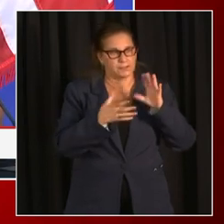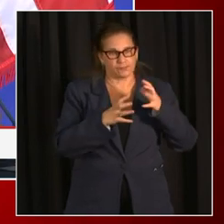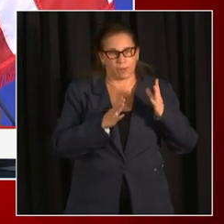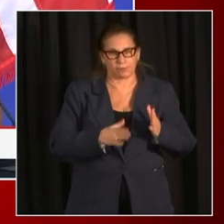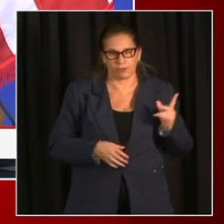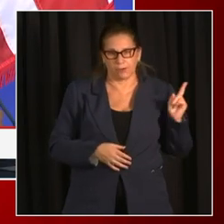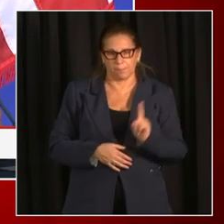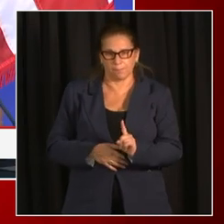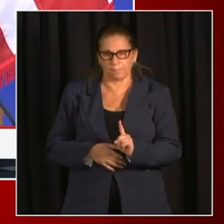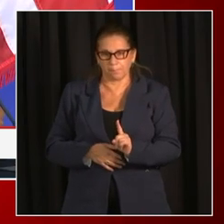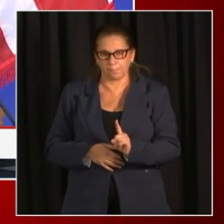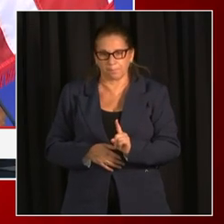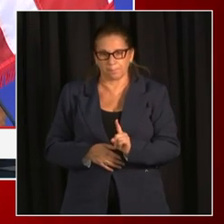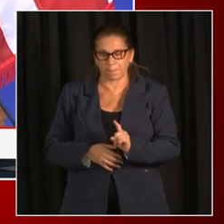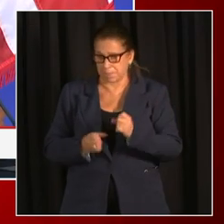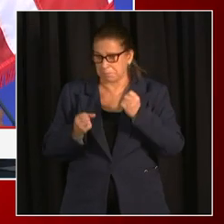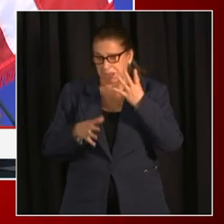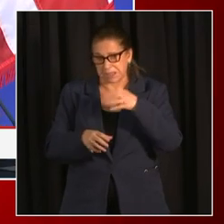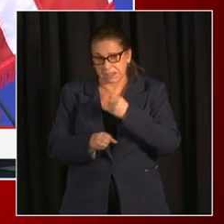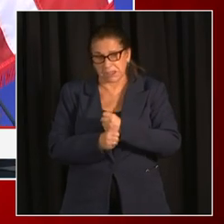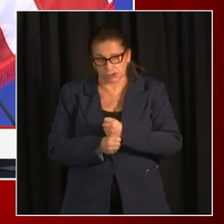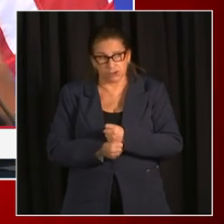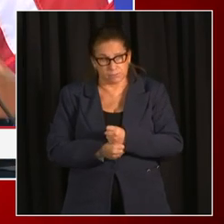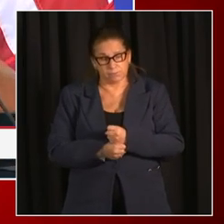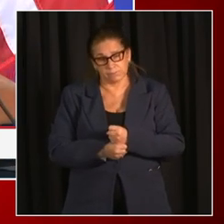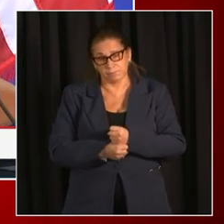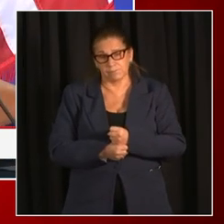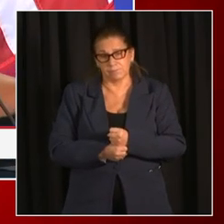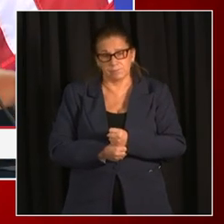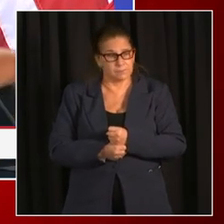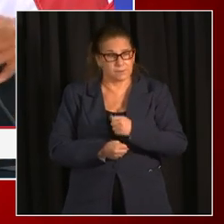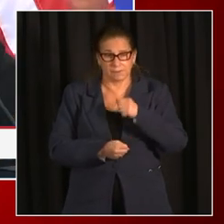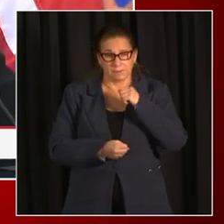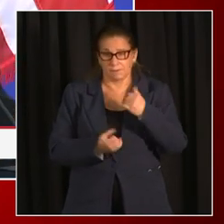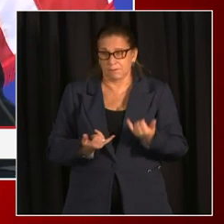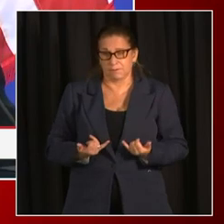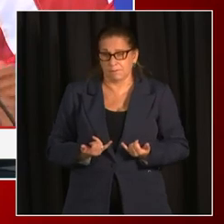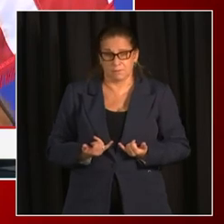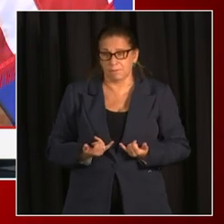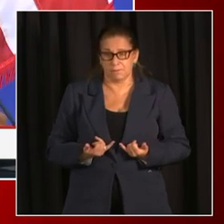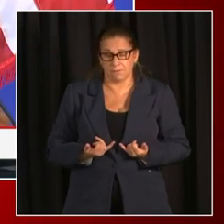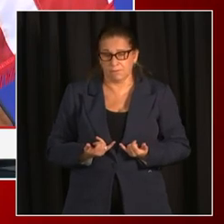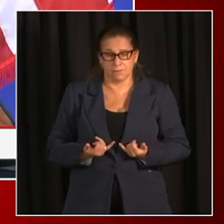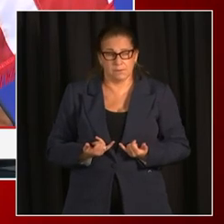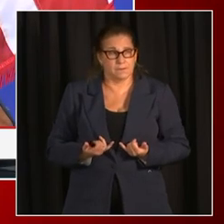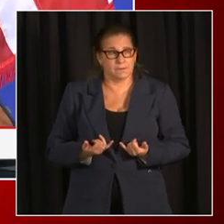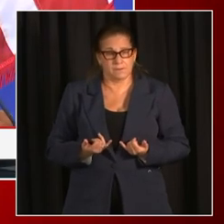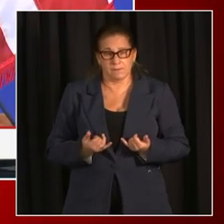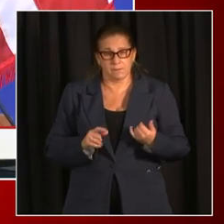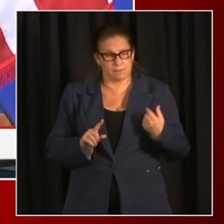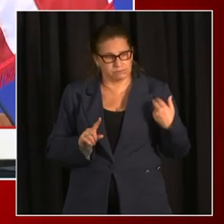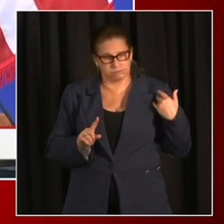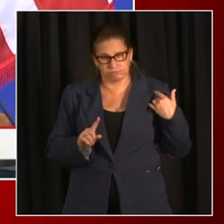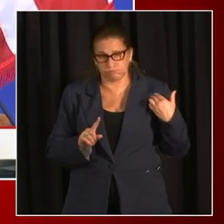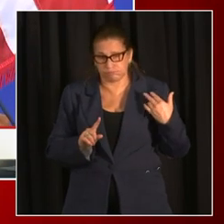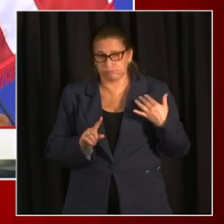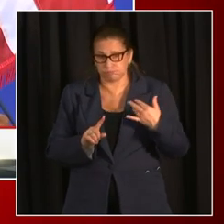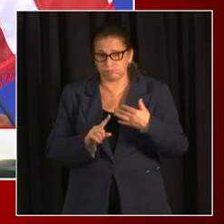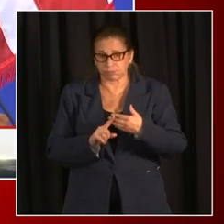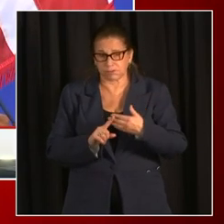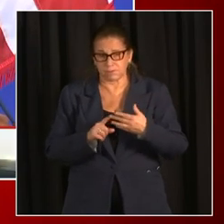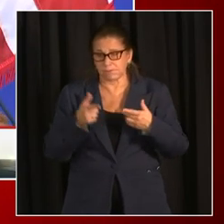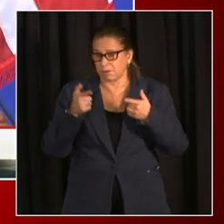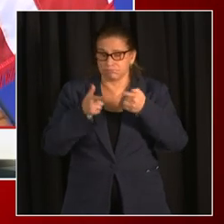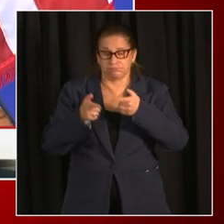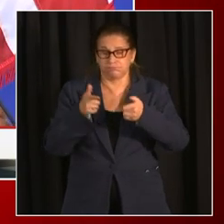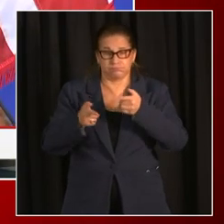party there for a number of years, as I understood it. Not at this level, with this many people coming, and certainly not with violent people.